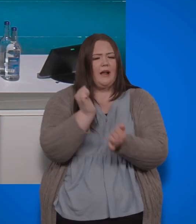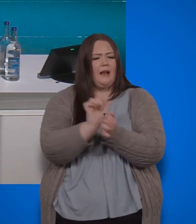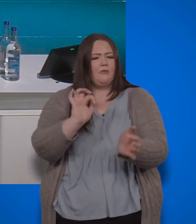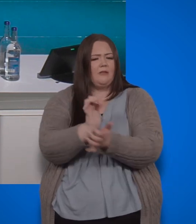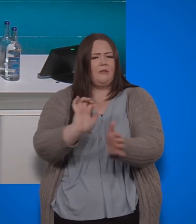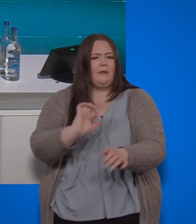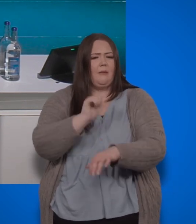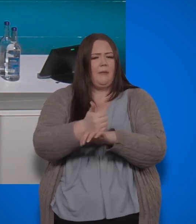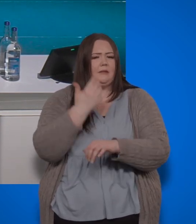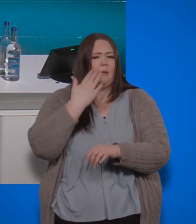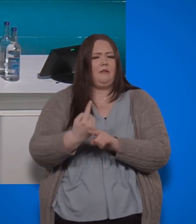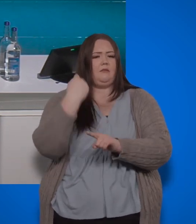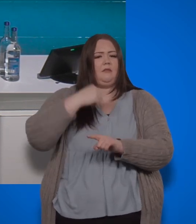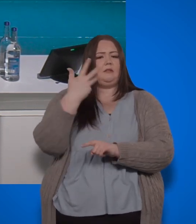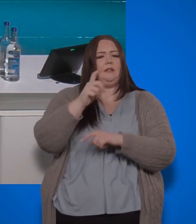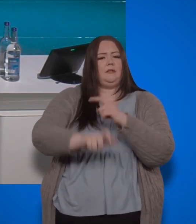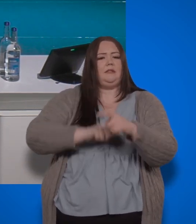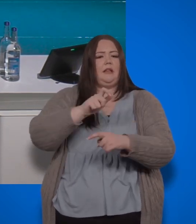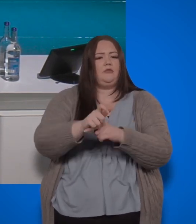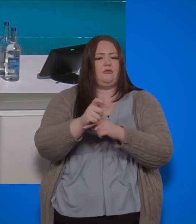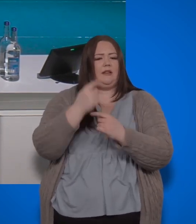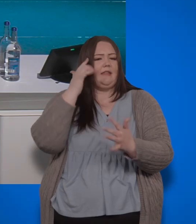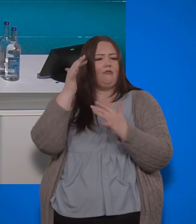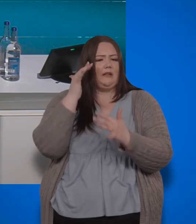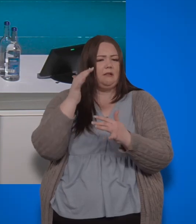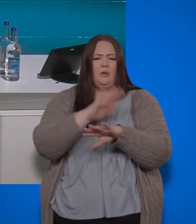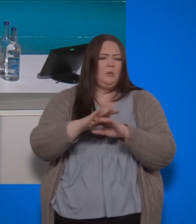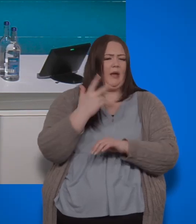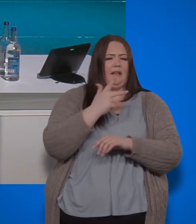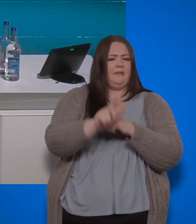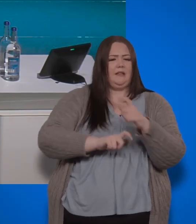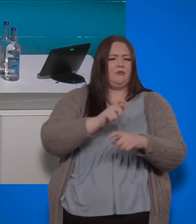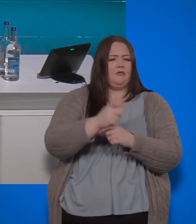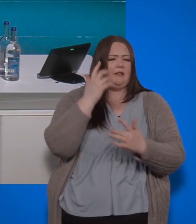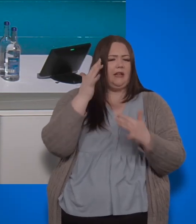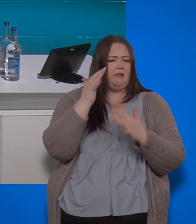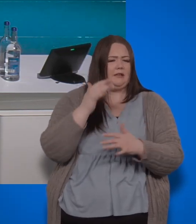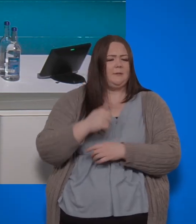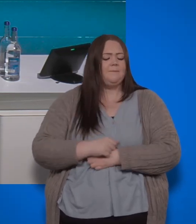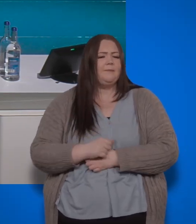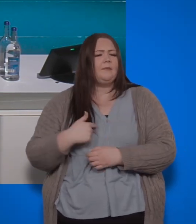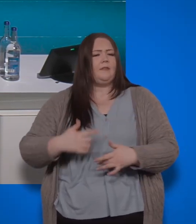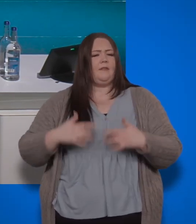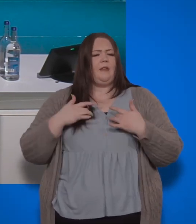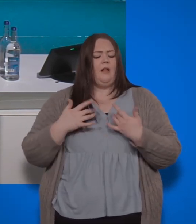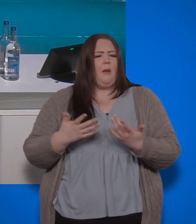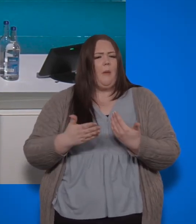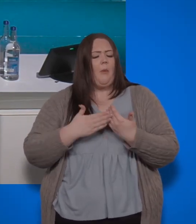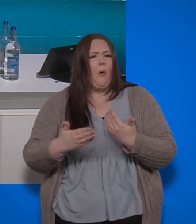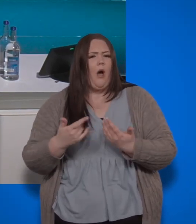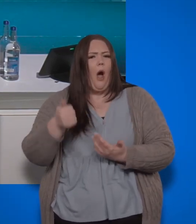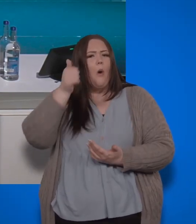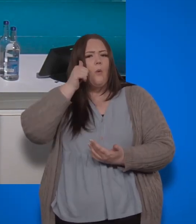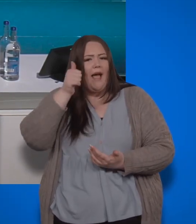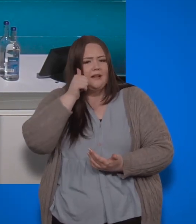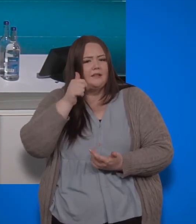liberalism depended on 19th century theories rather than 18th century theories, in which there was much more